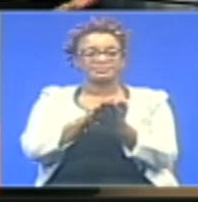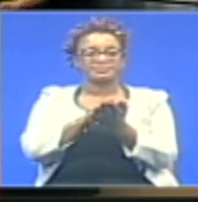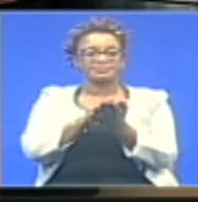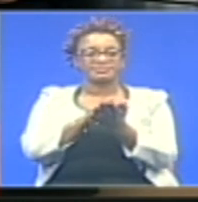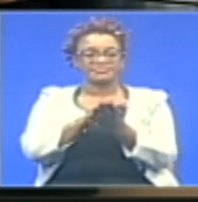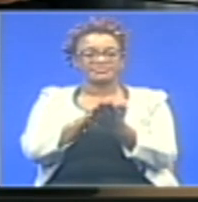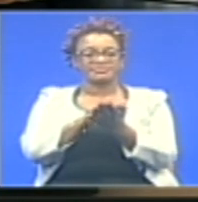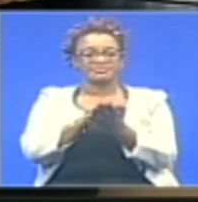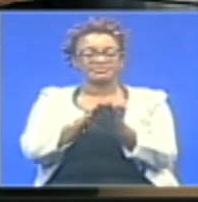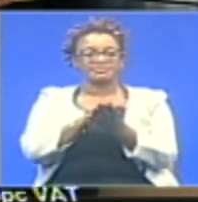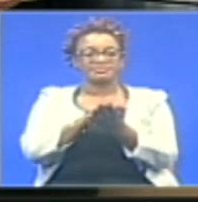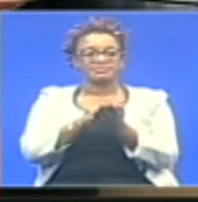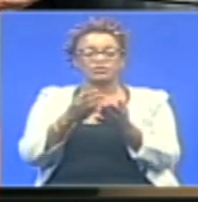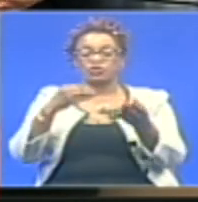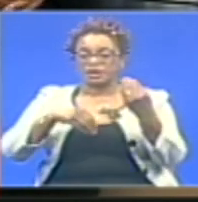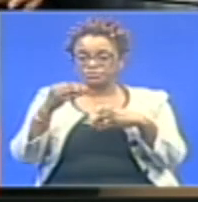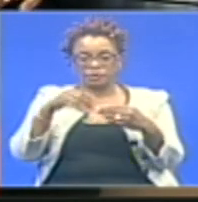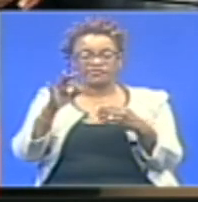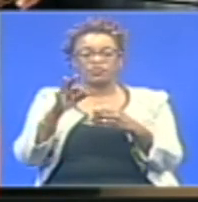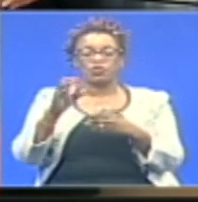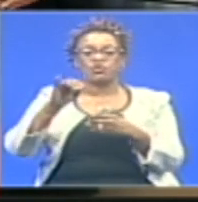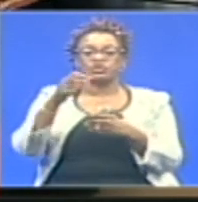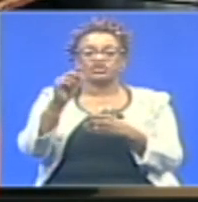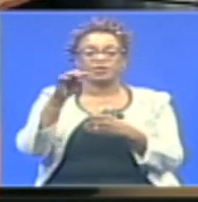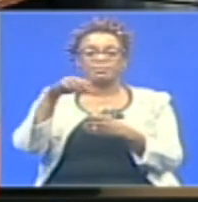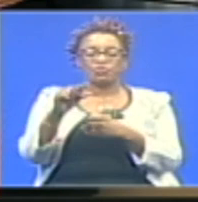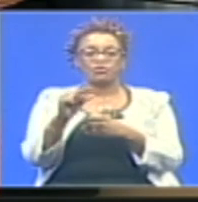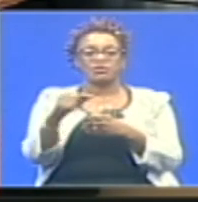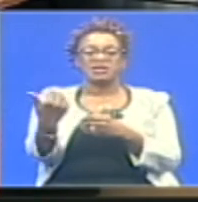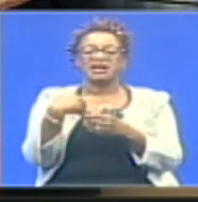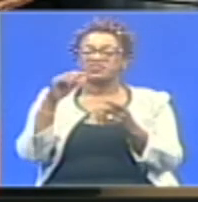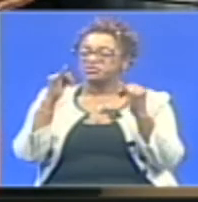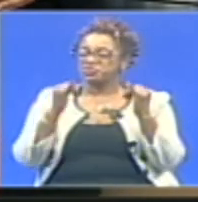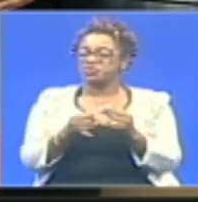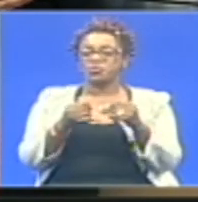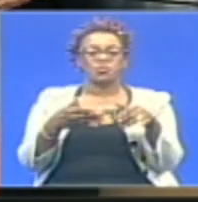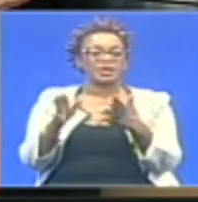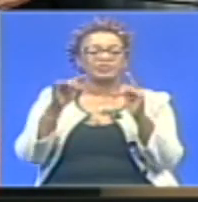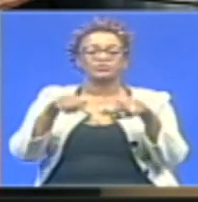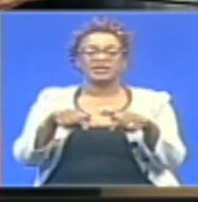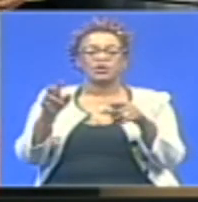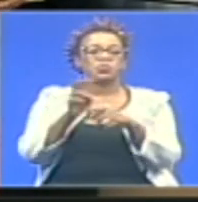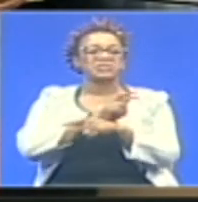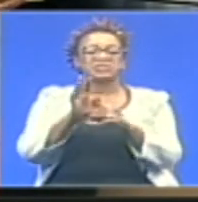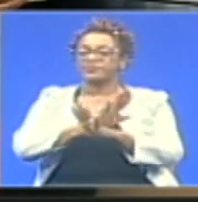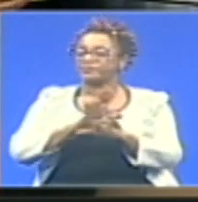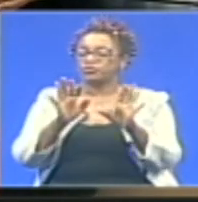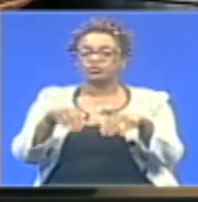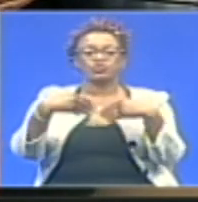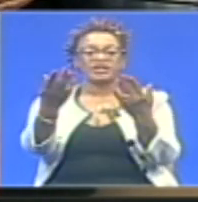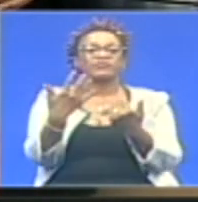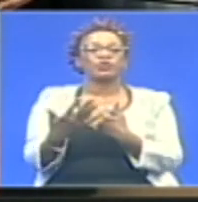A corruption case facing Busia Governor Sospeter Ojaamong took a new twist today after a witness refused to produce